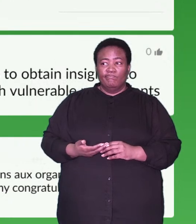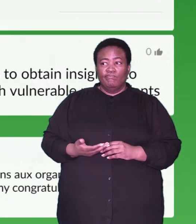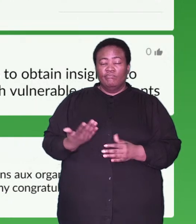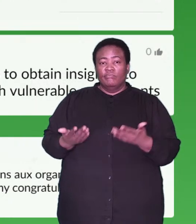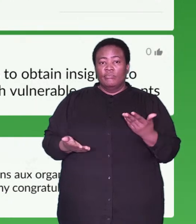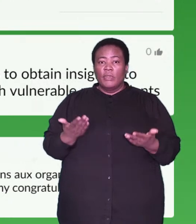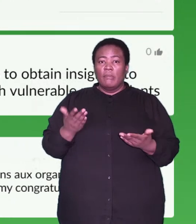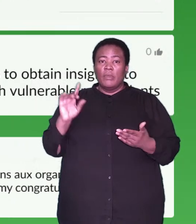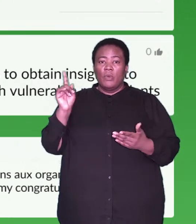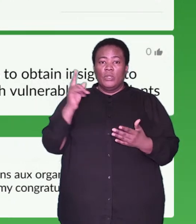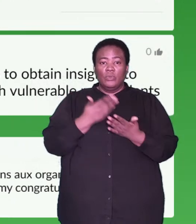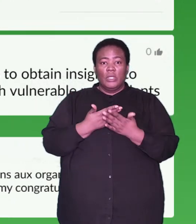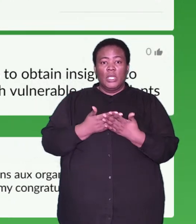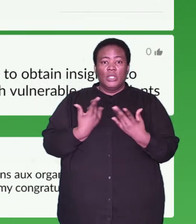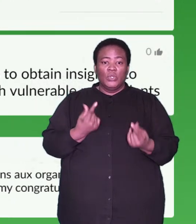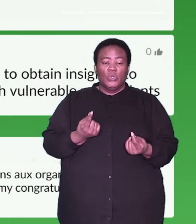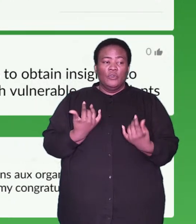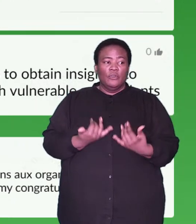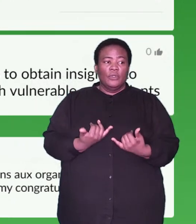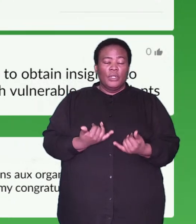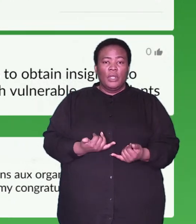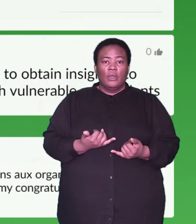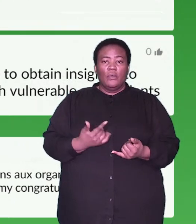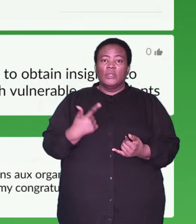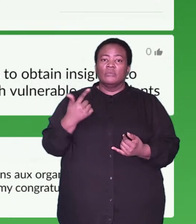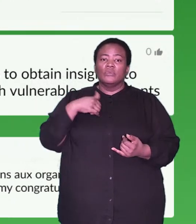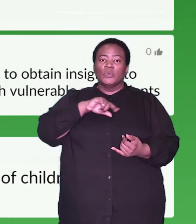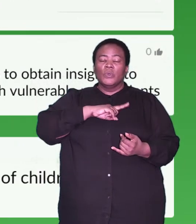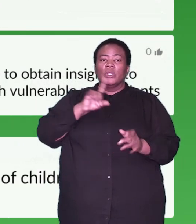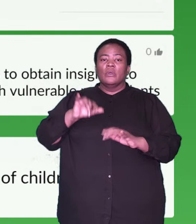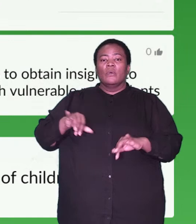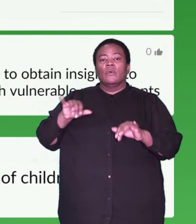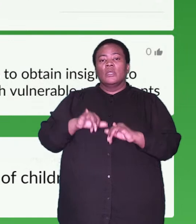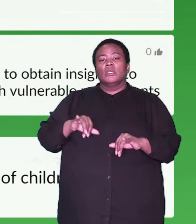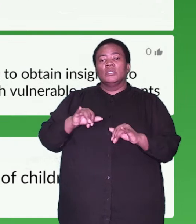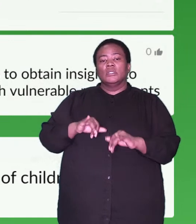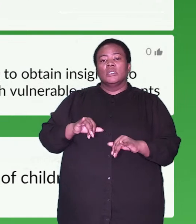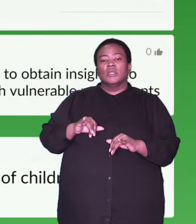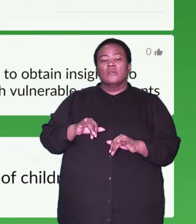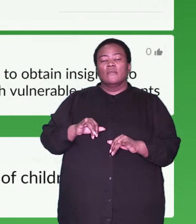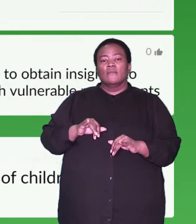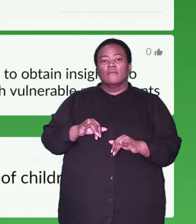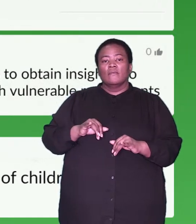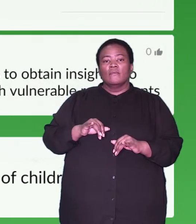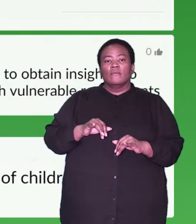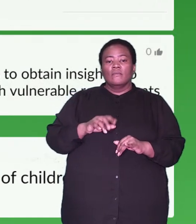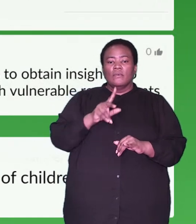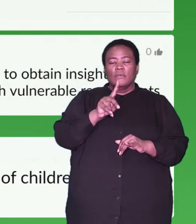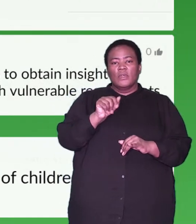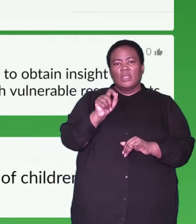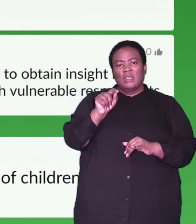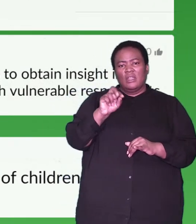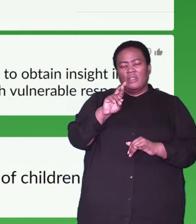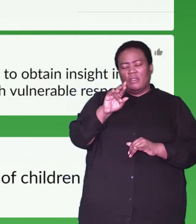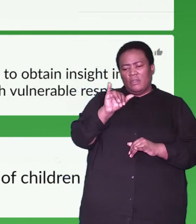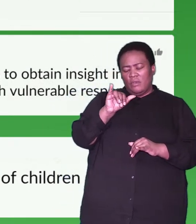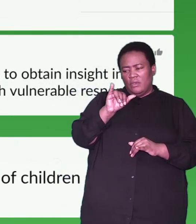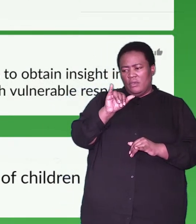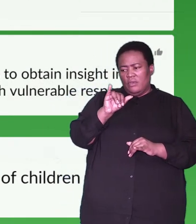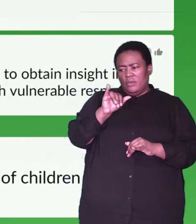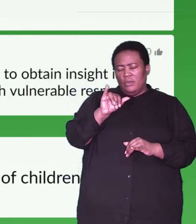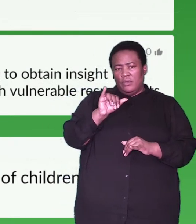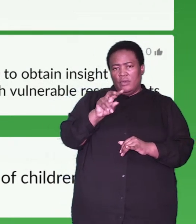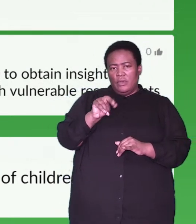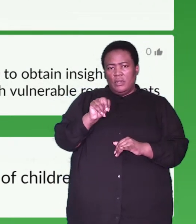maybe what we can do in the meanwhile, whilst we're waiting for Catherine to link up, because I actually